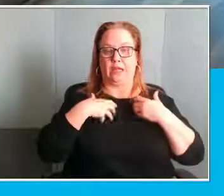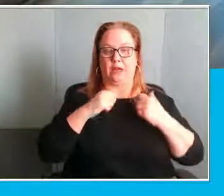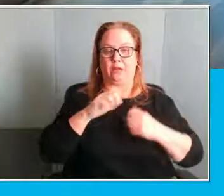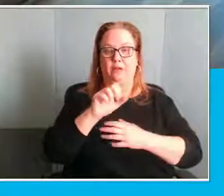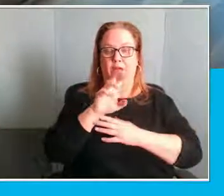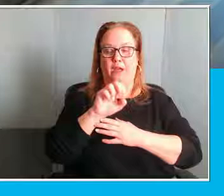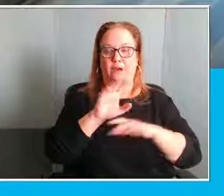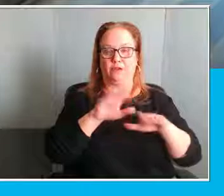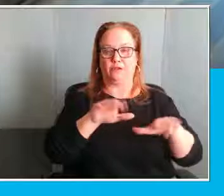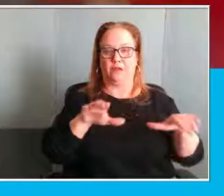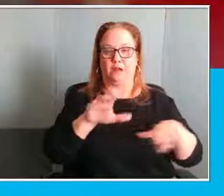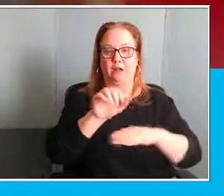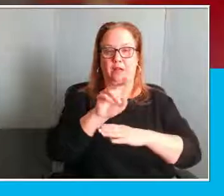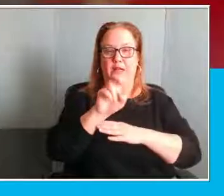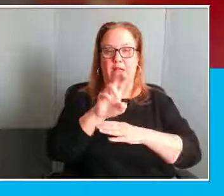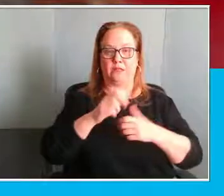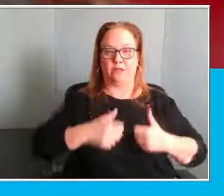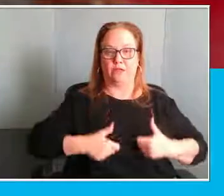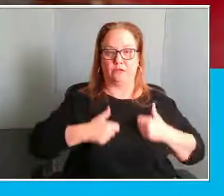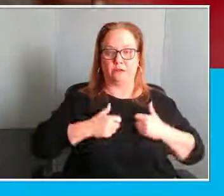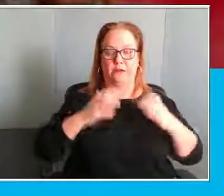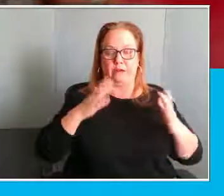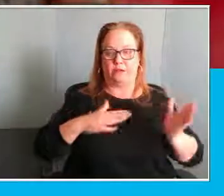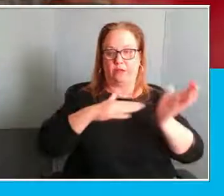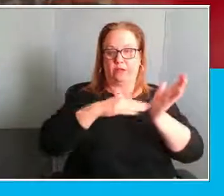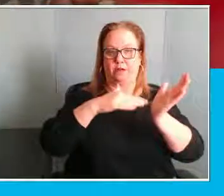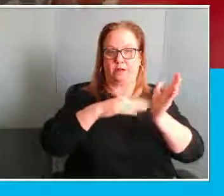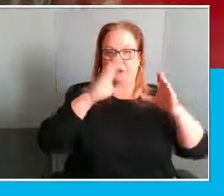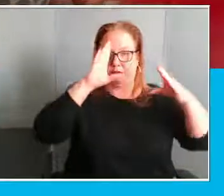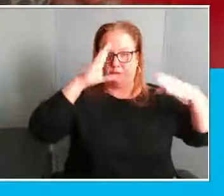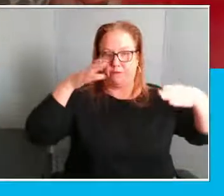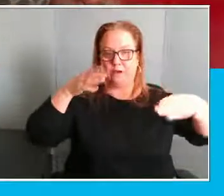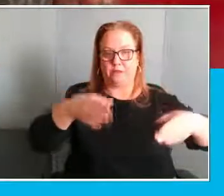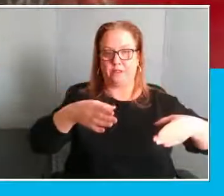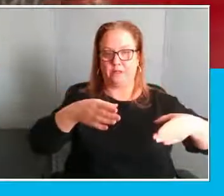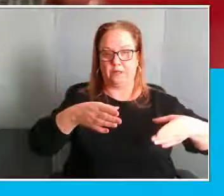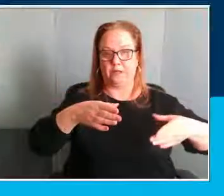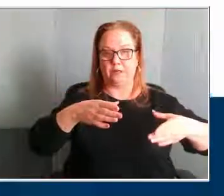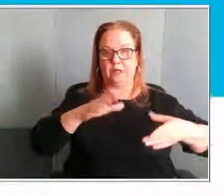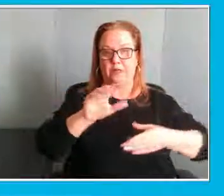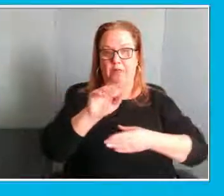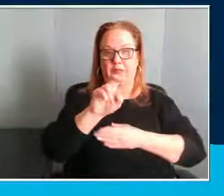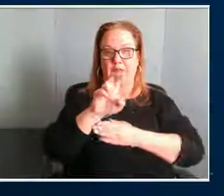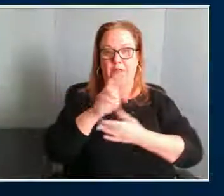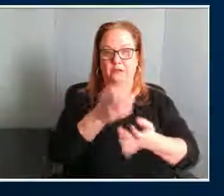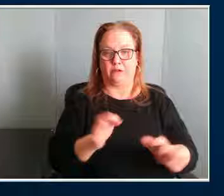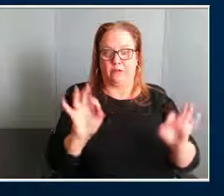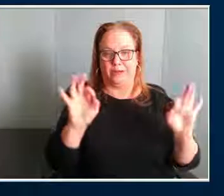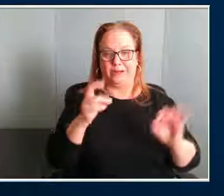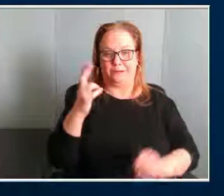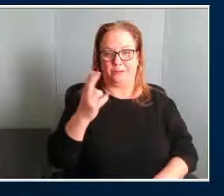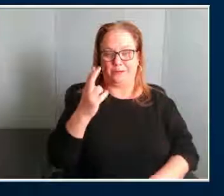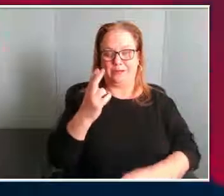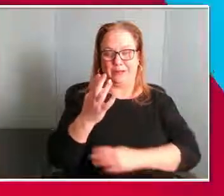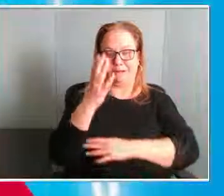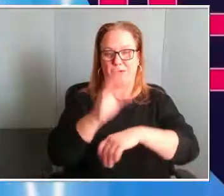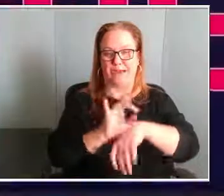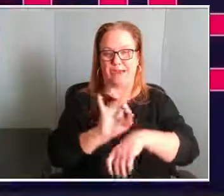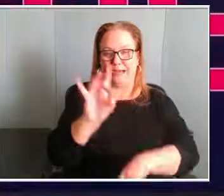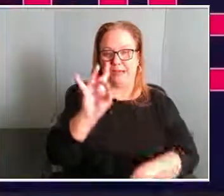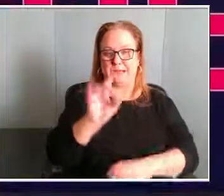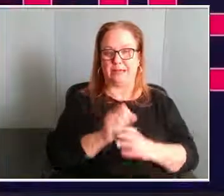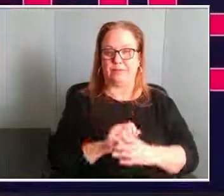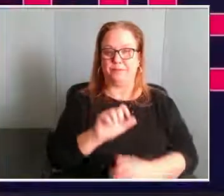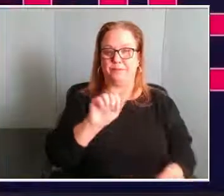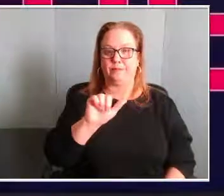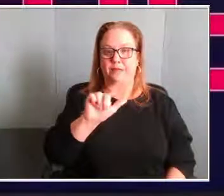childhood cancer survivors, and the doctor focused on keeping them cancer-free, Thursday at 8. I'm Alexis